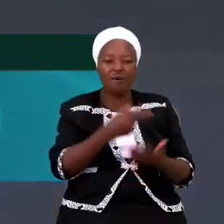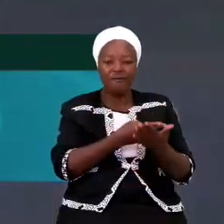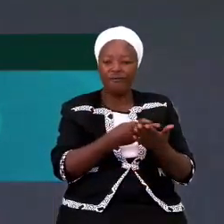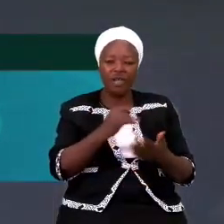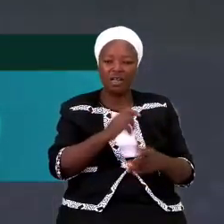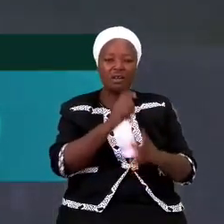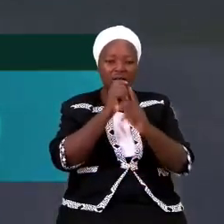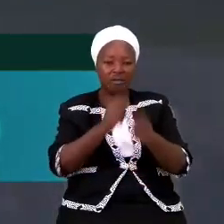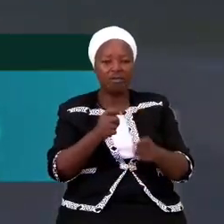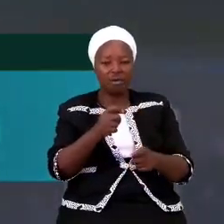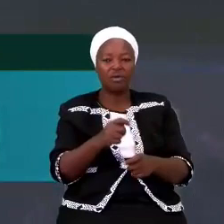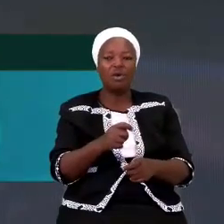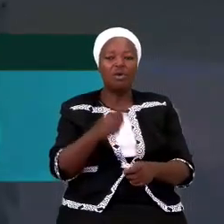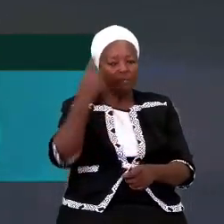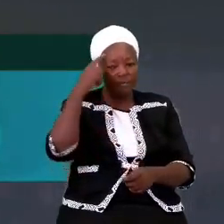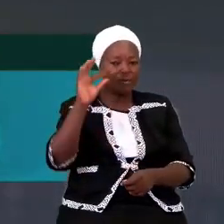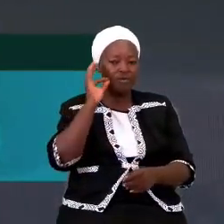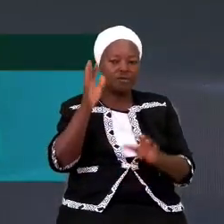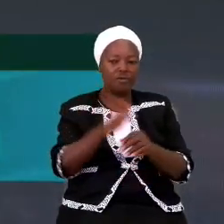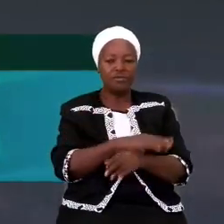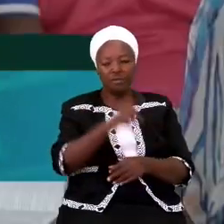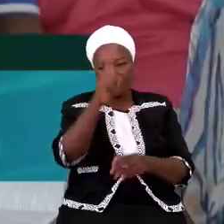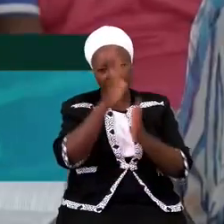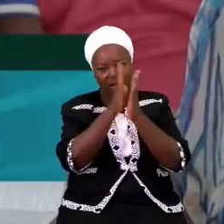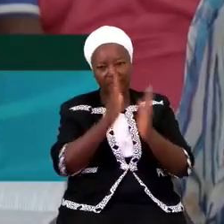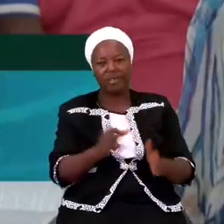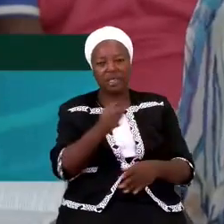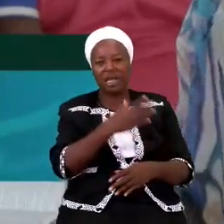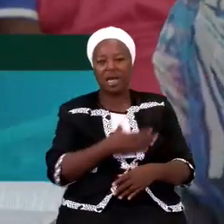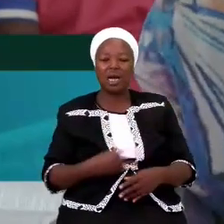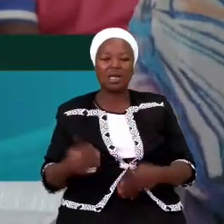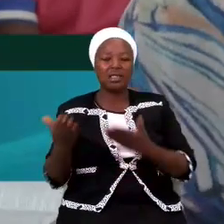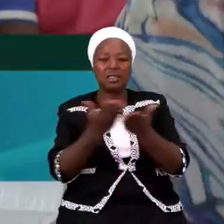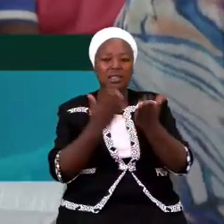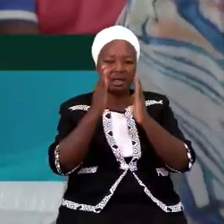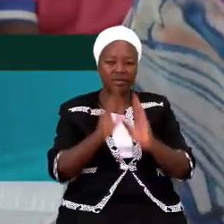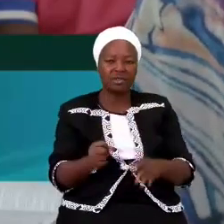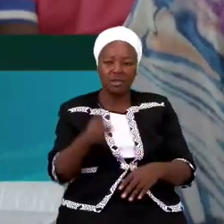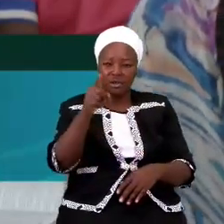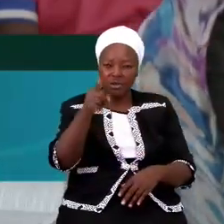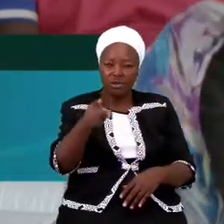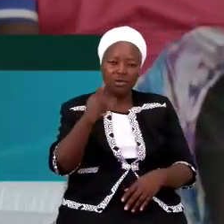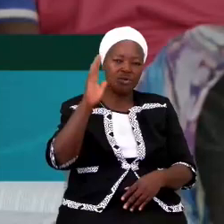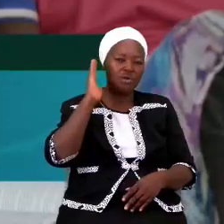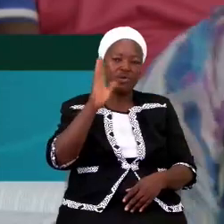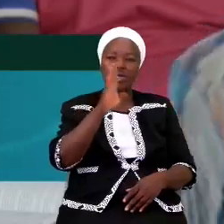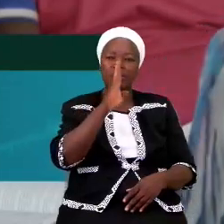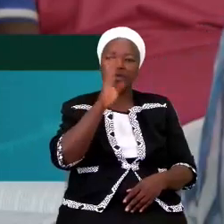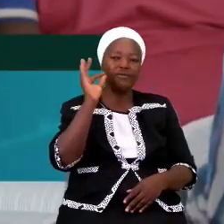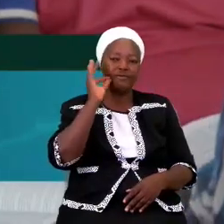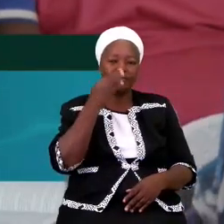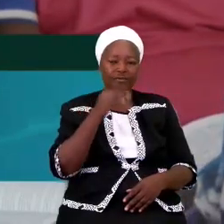fruitful. You will be fruitful. If I never plant anything, and